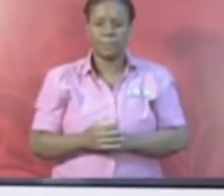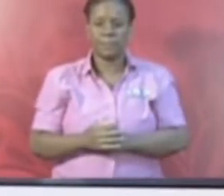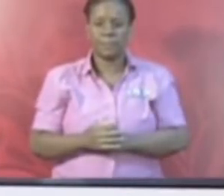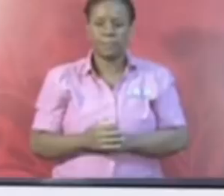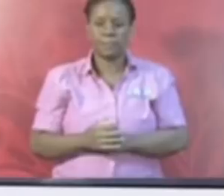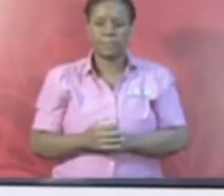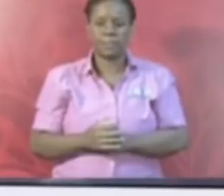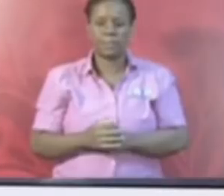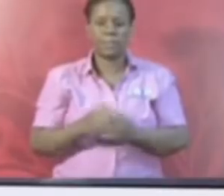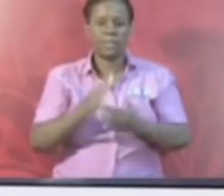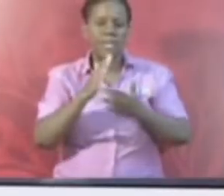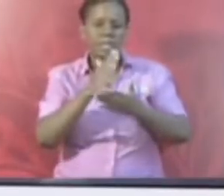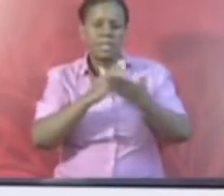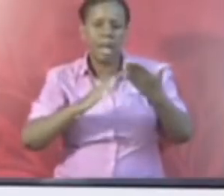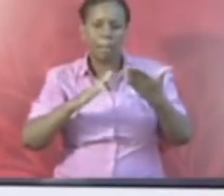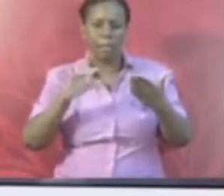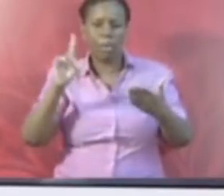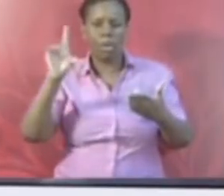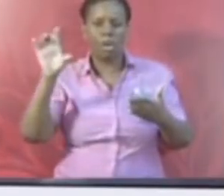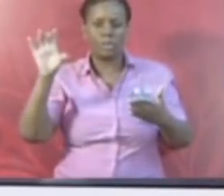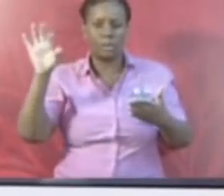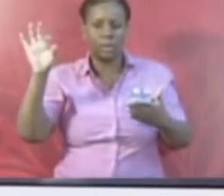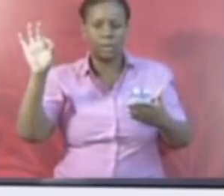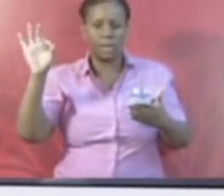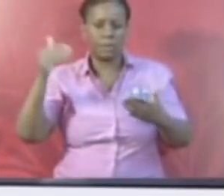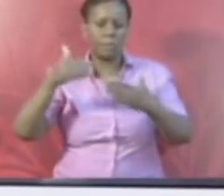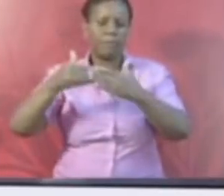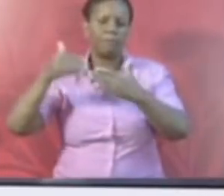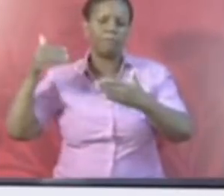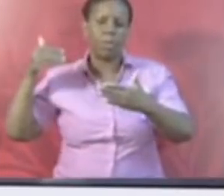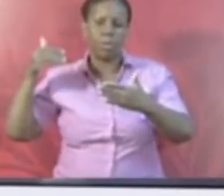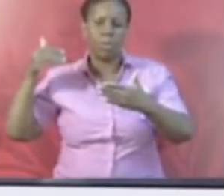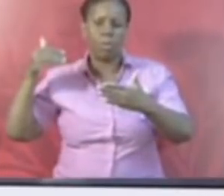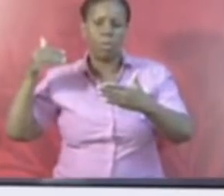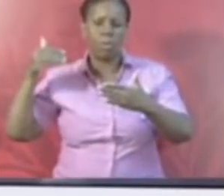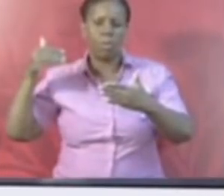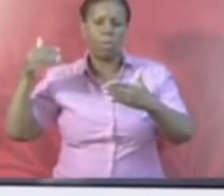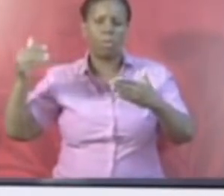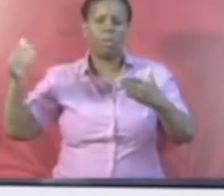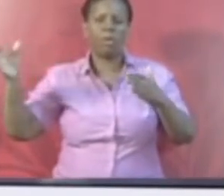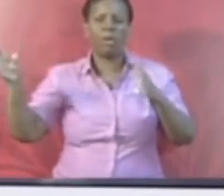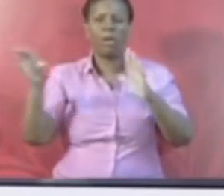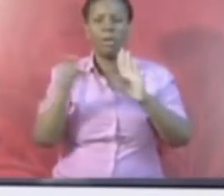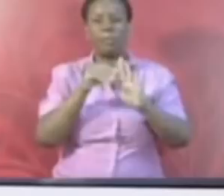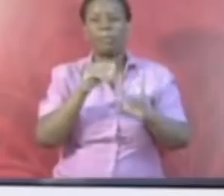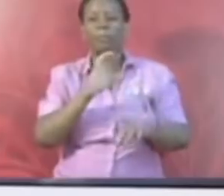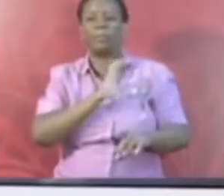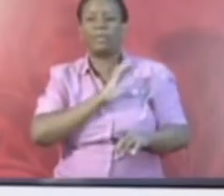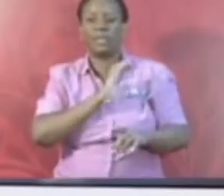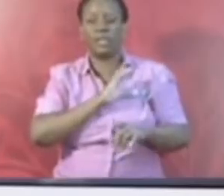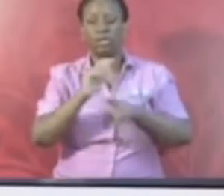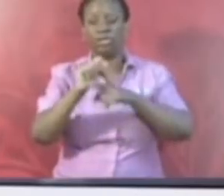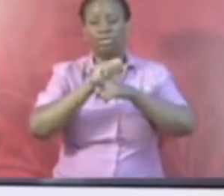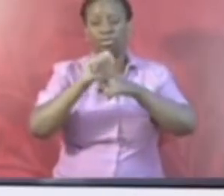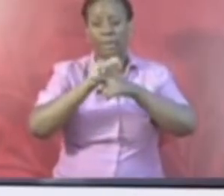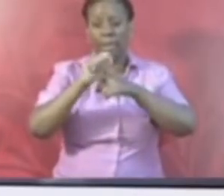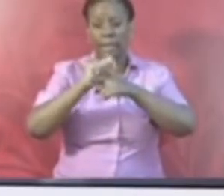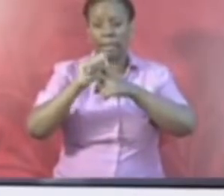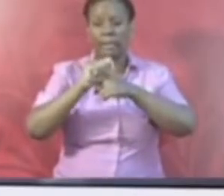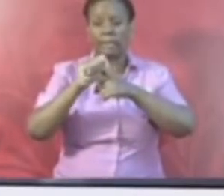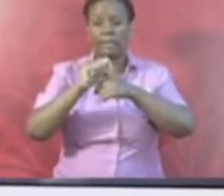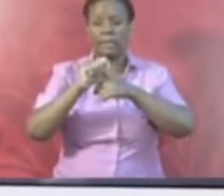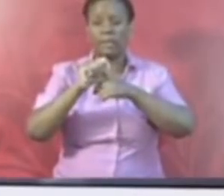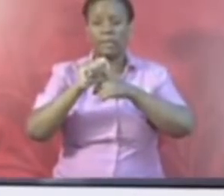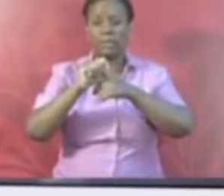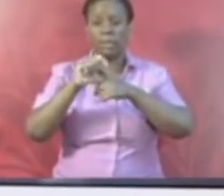of 190 that exists as a police training facility where 2 individuals tested positive last week. We have